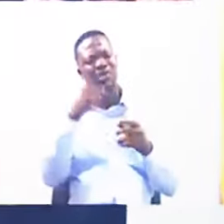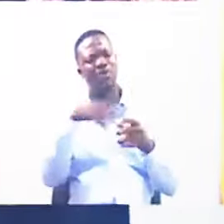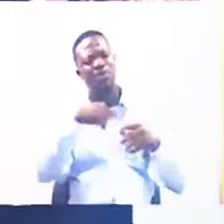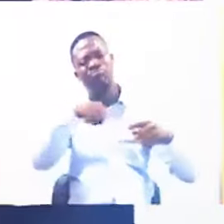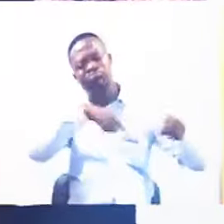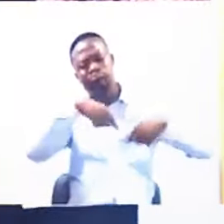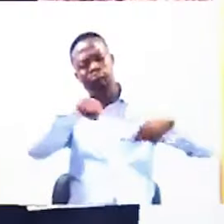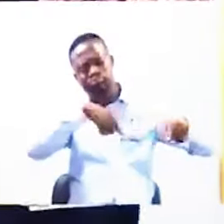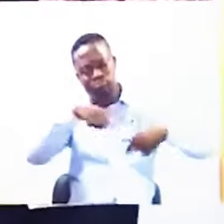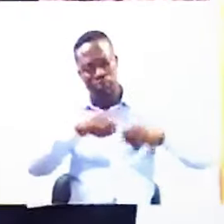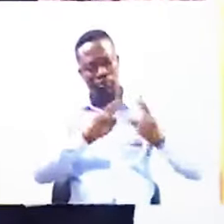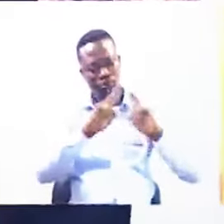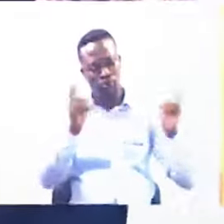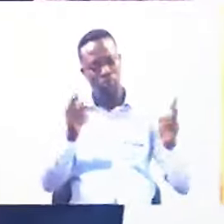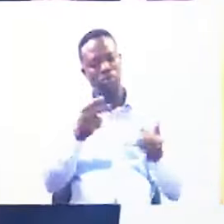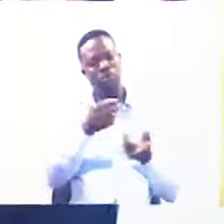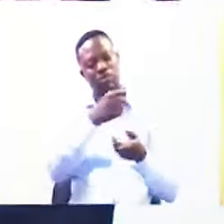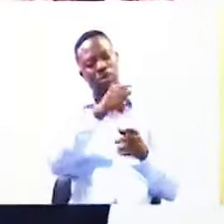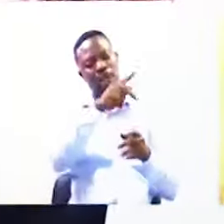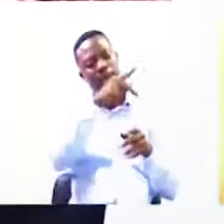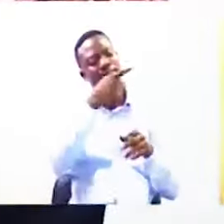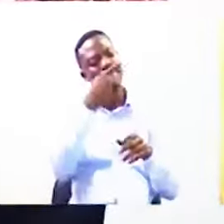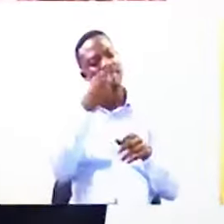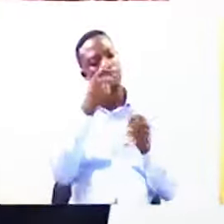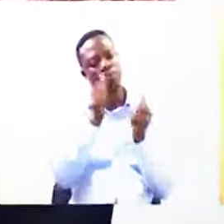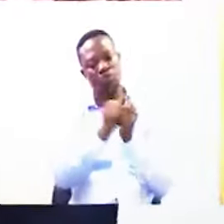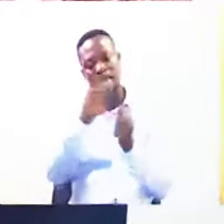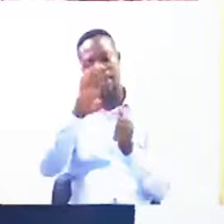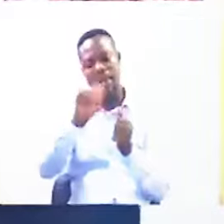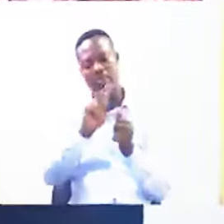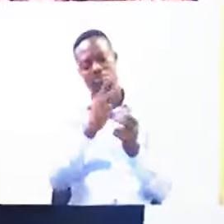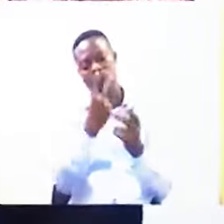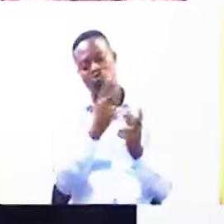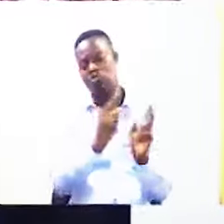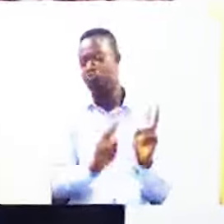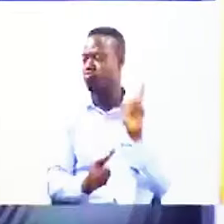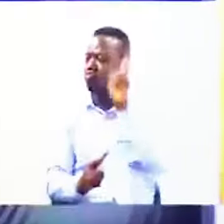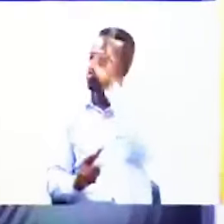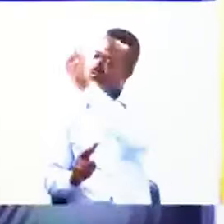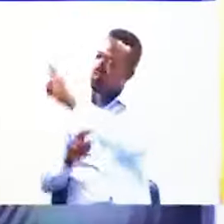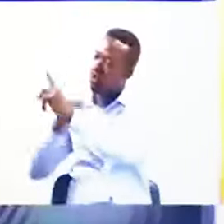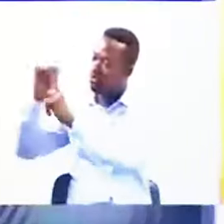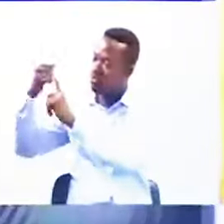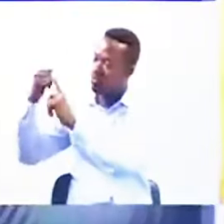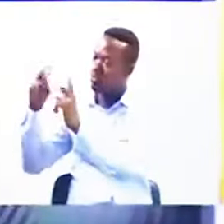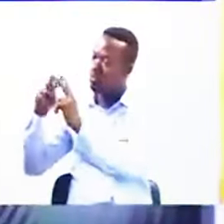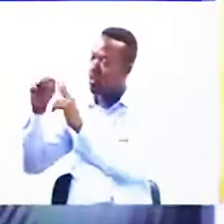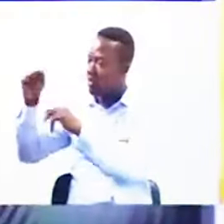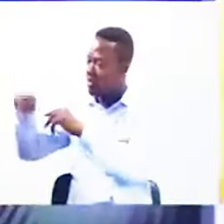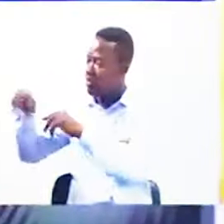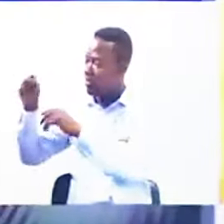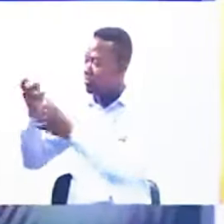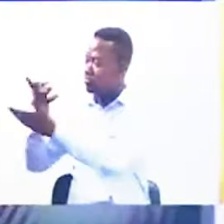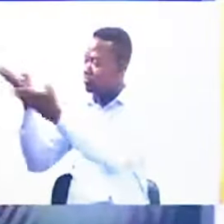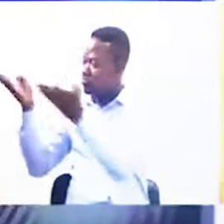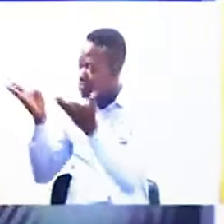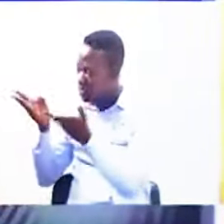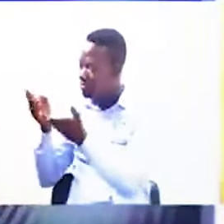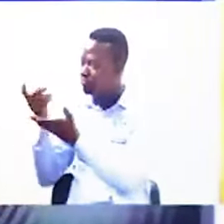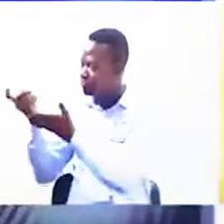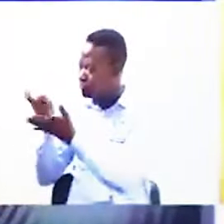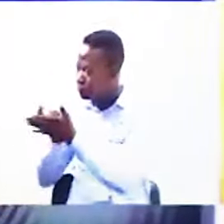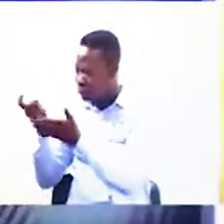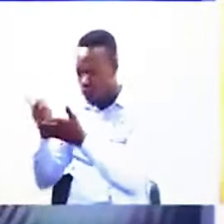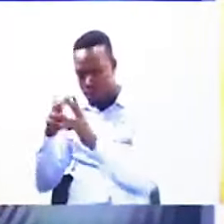enko asumafuono empenifuono encheng ewo Jerusalem. I only pray that when they went, Peter was not there.